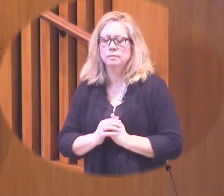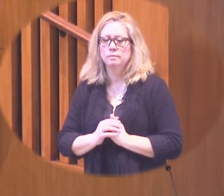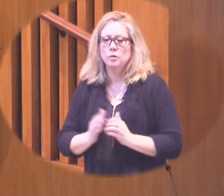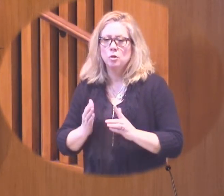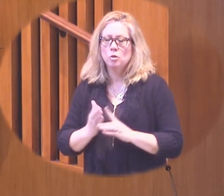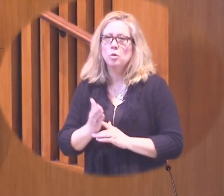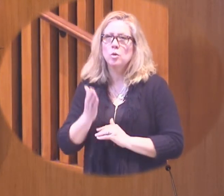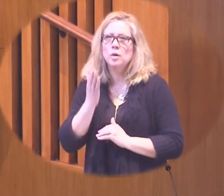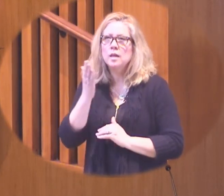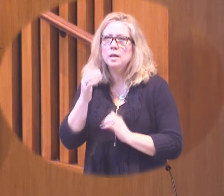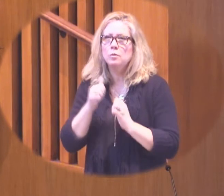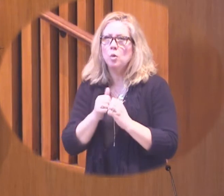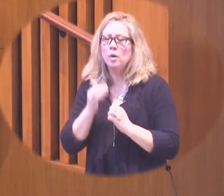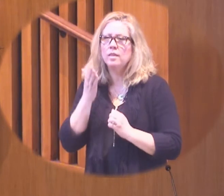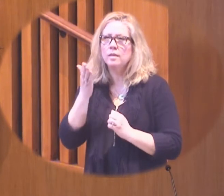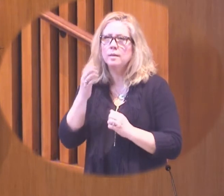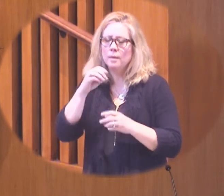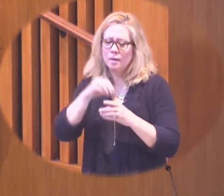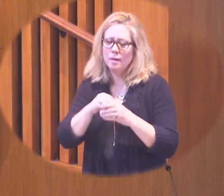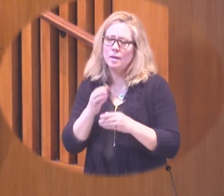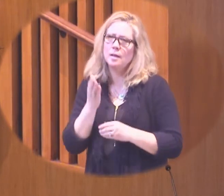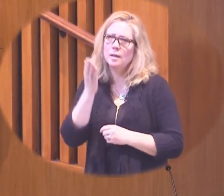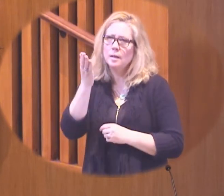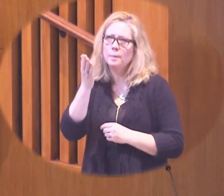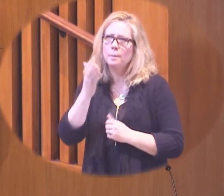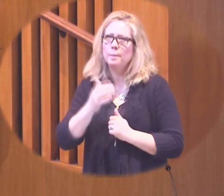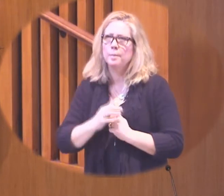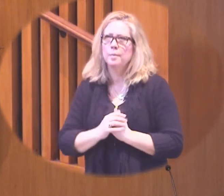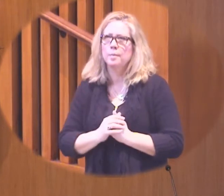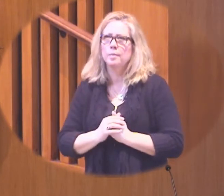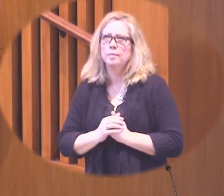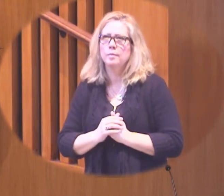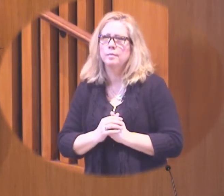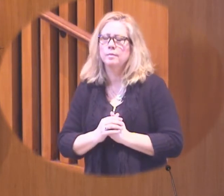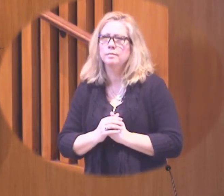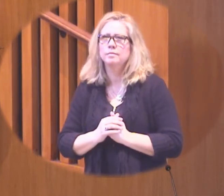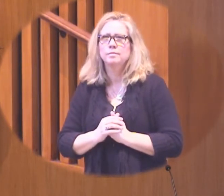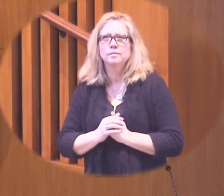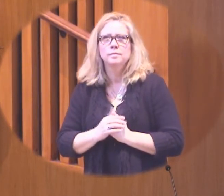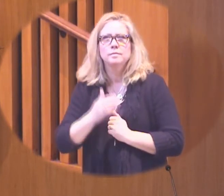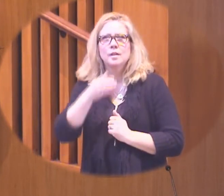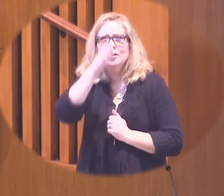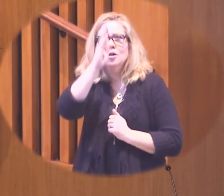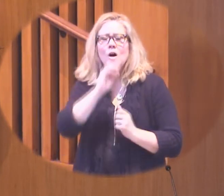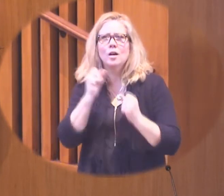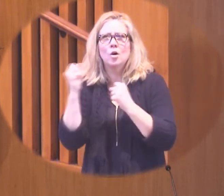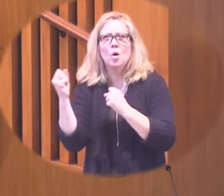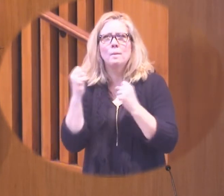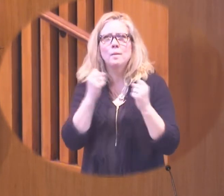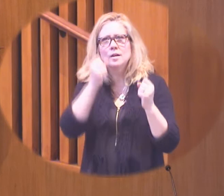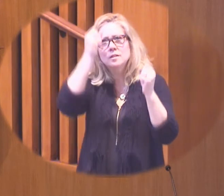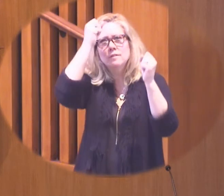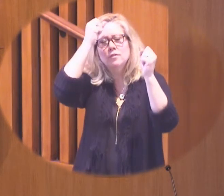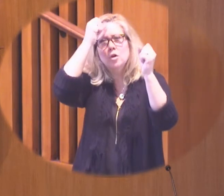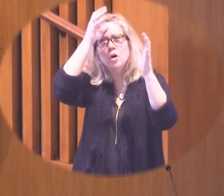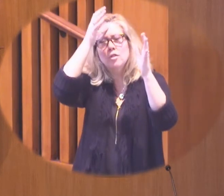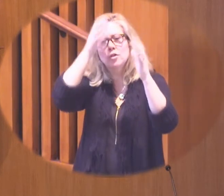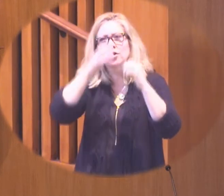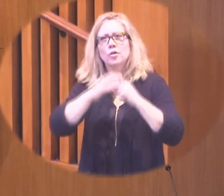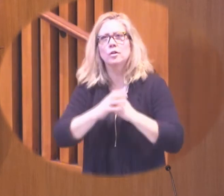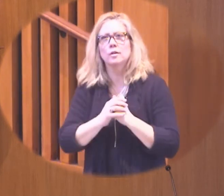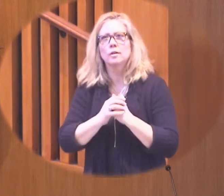Through him and with him and in him, O God, Almighty